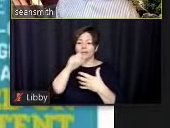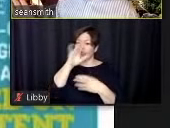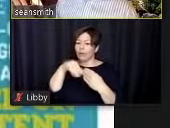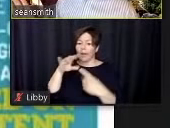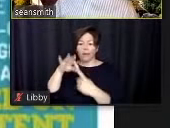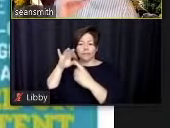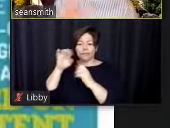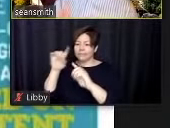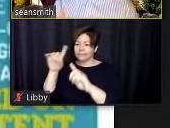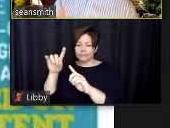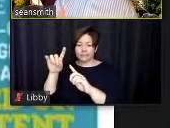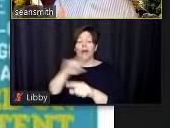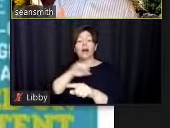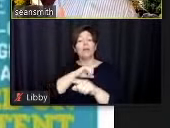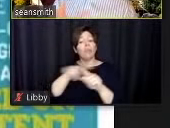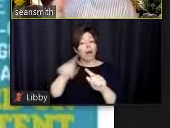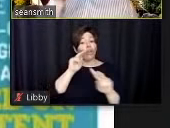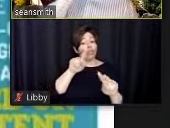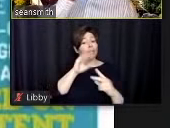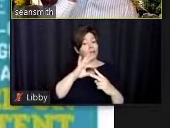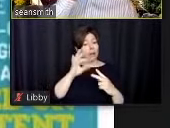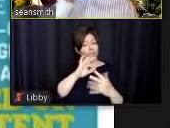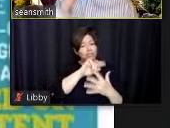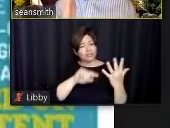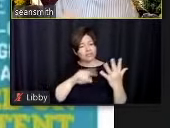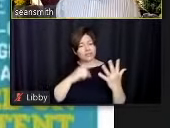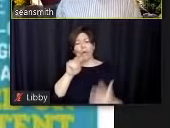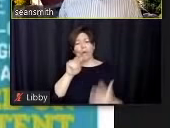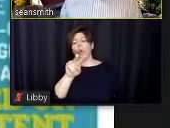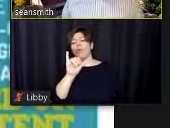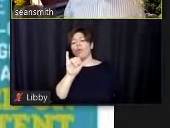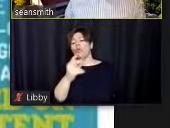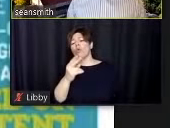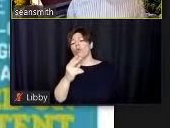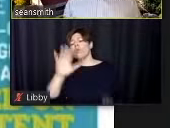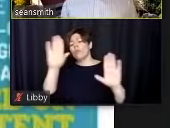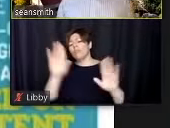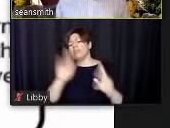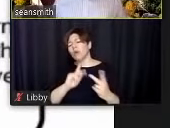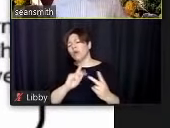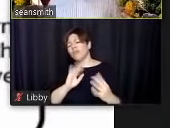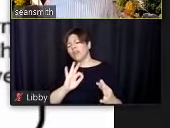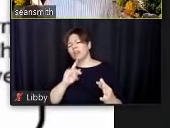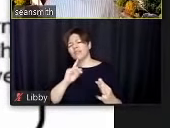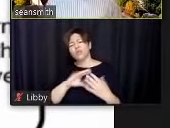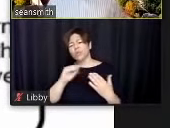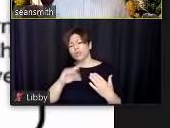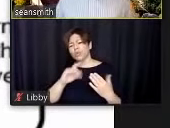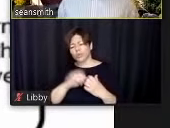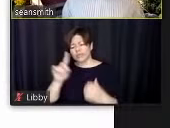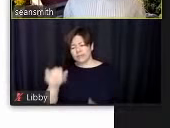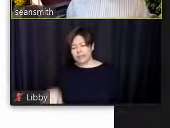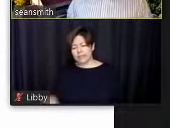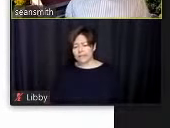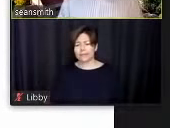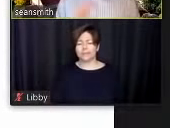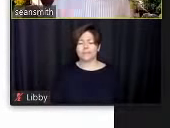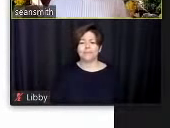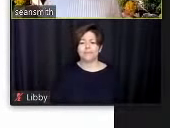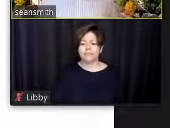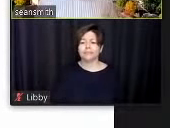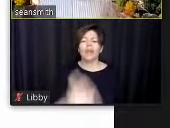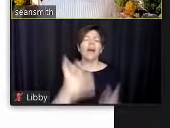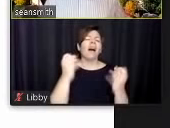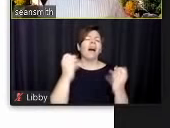se, but when we look at these options, we're like, oh, perfect or great for students with disabilities. All right, so lots of